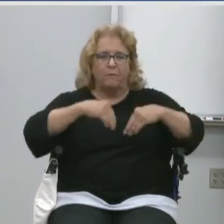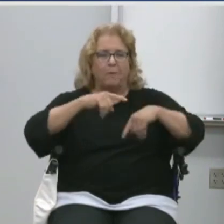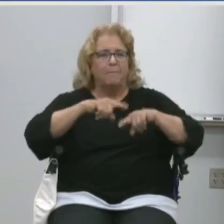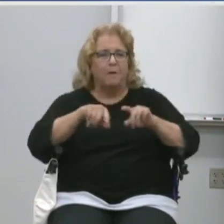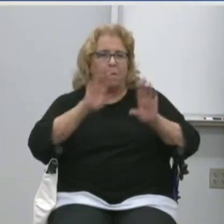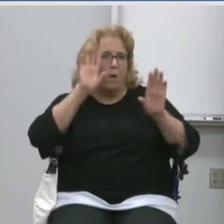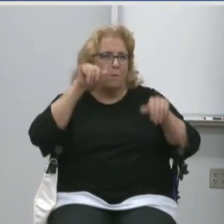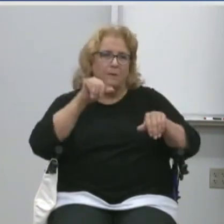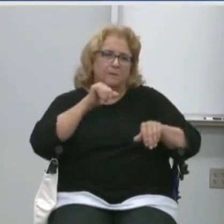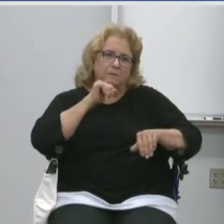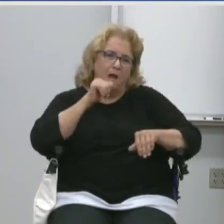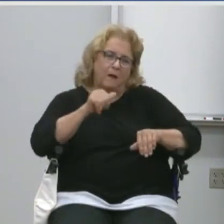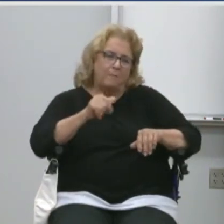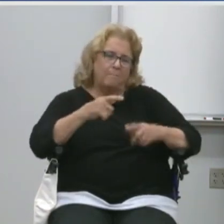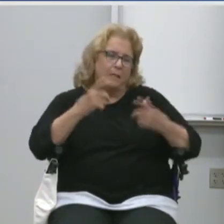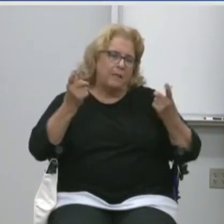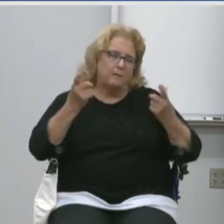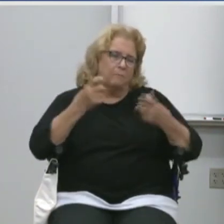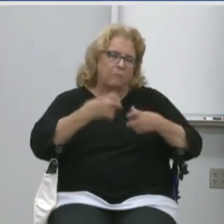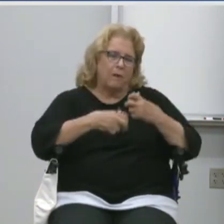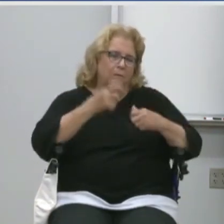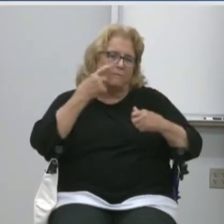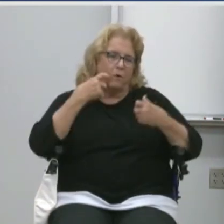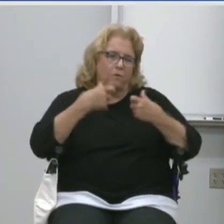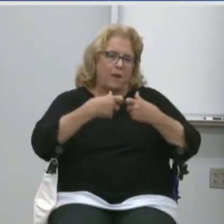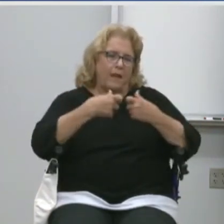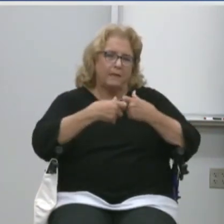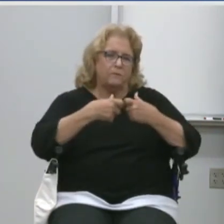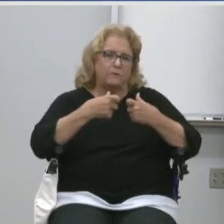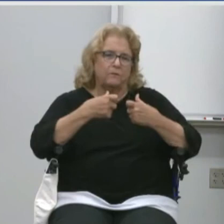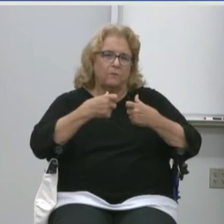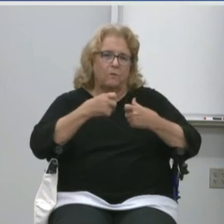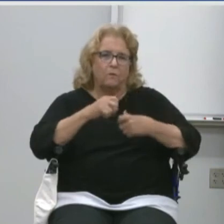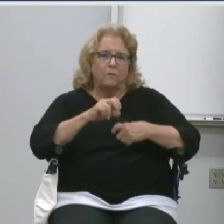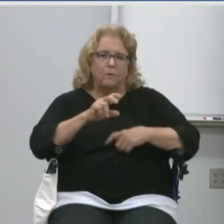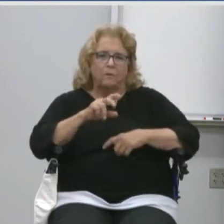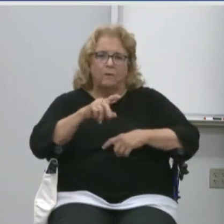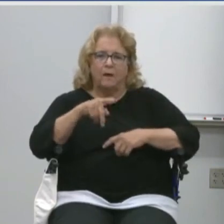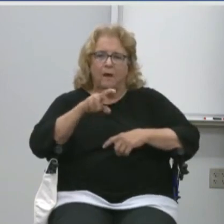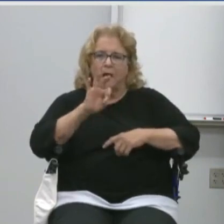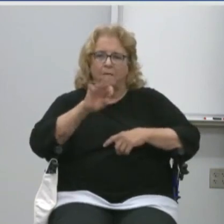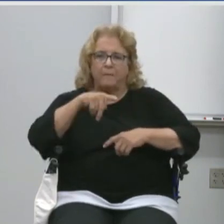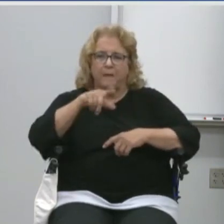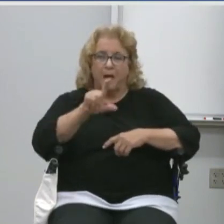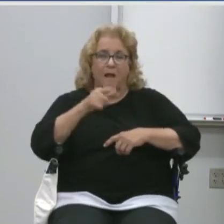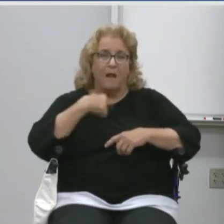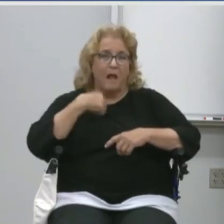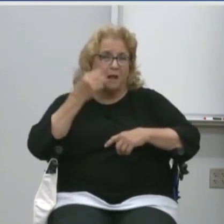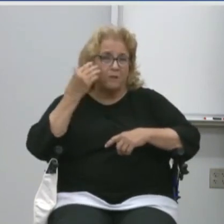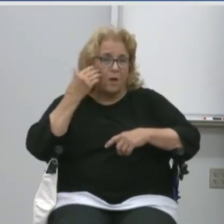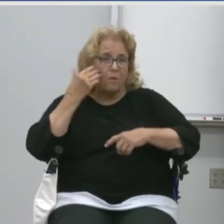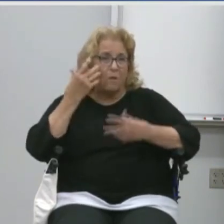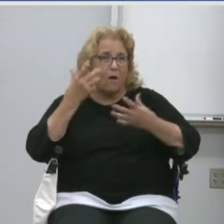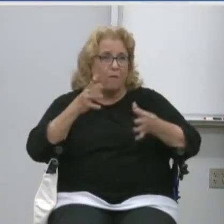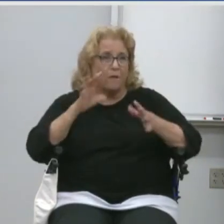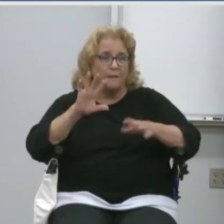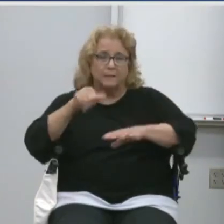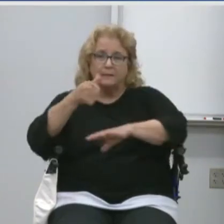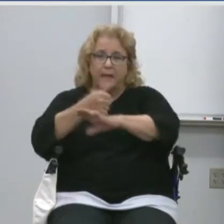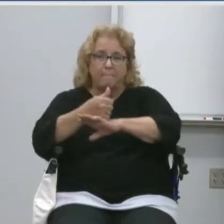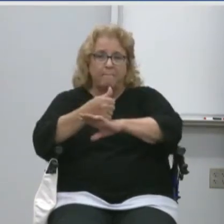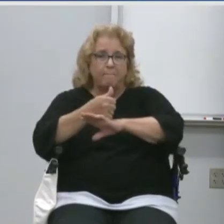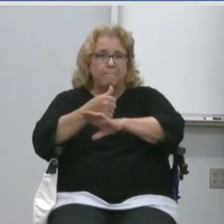won't be a big problem for the electrical grid or for Duke or FP&L. And I understand they're already staged over at the